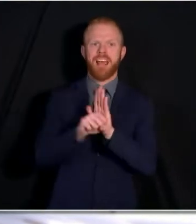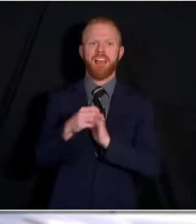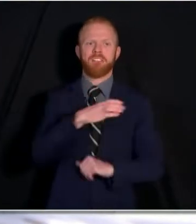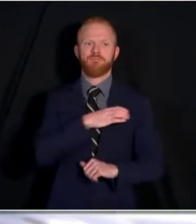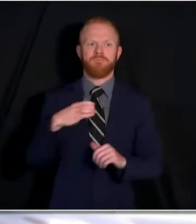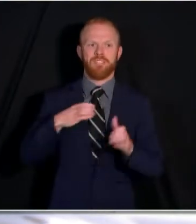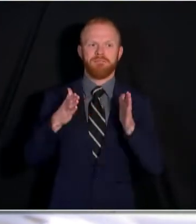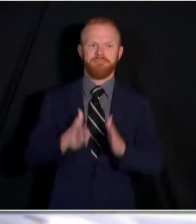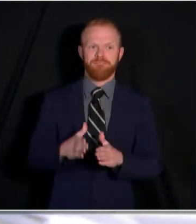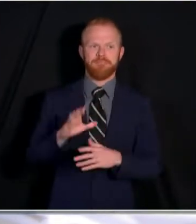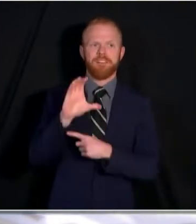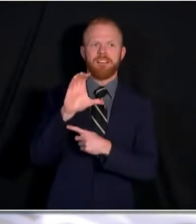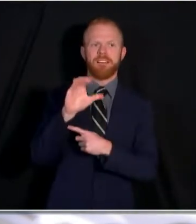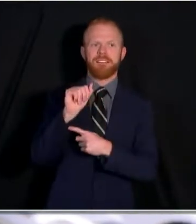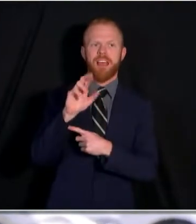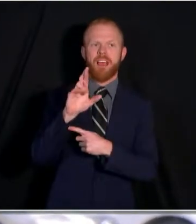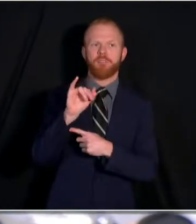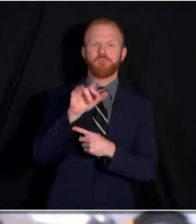representative of this area.